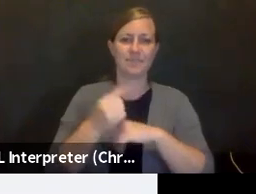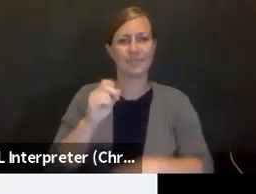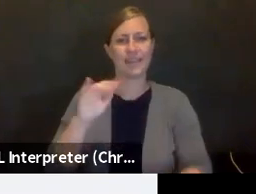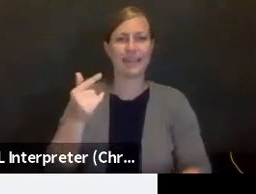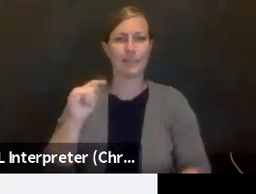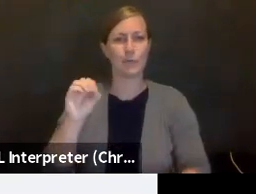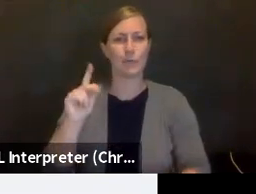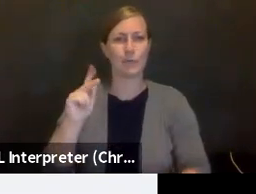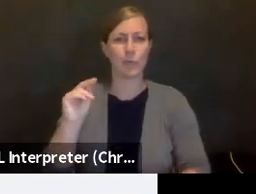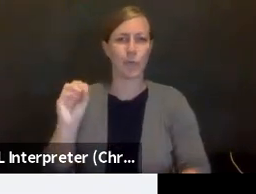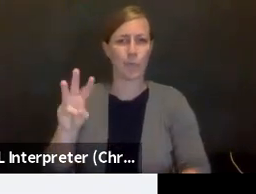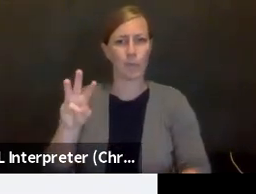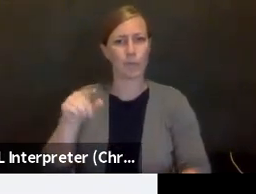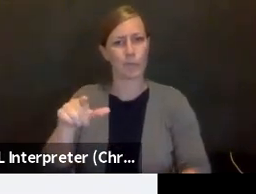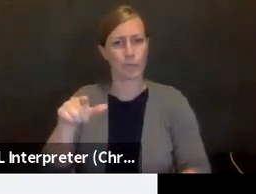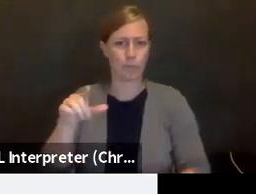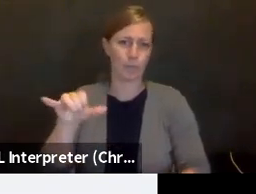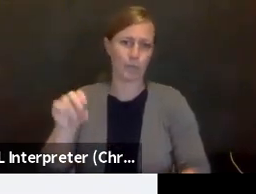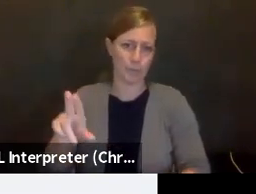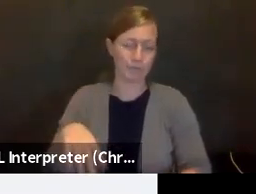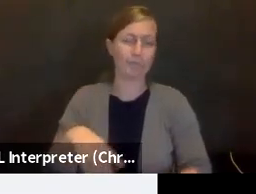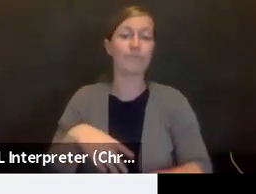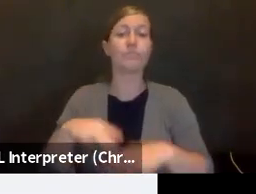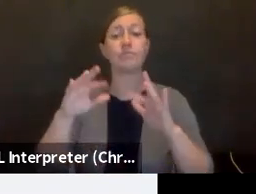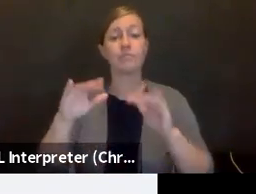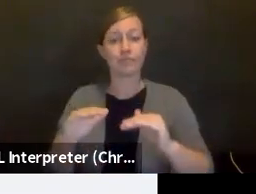And the instruction for students, number 1,